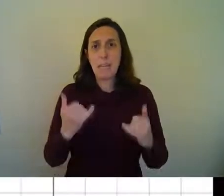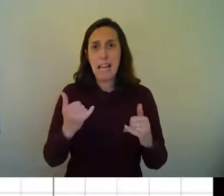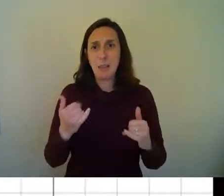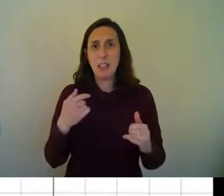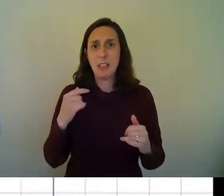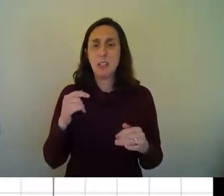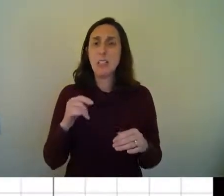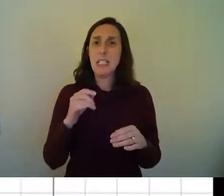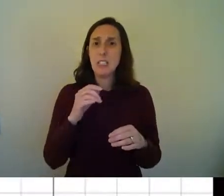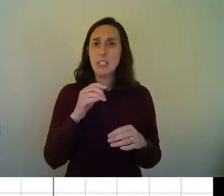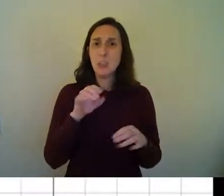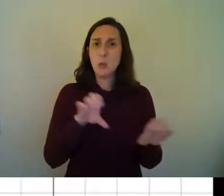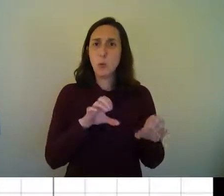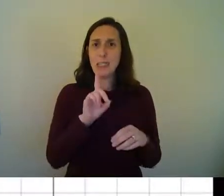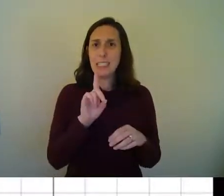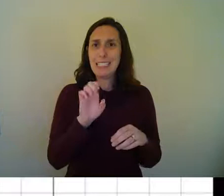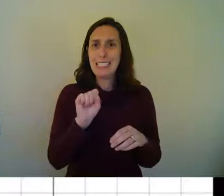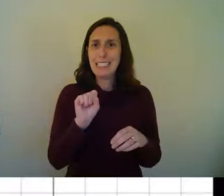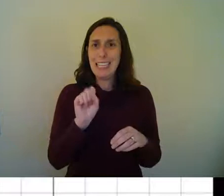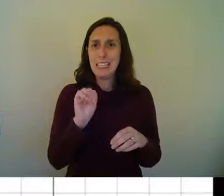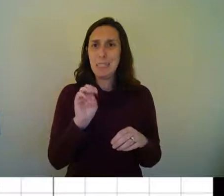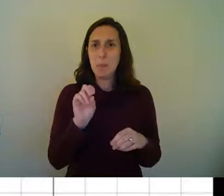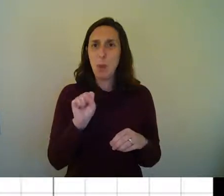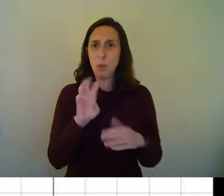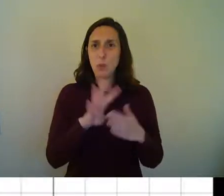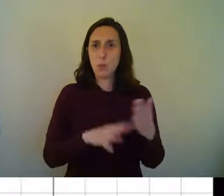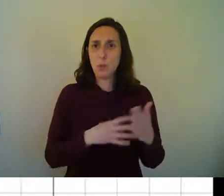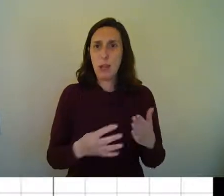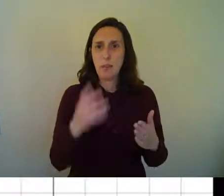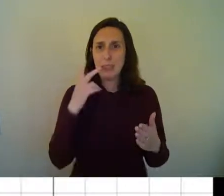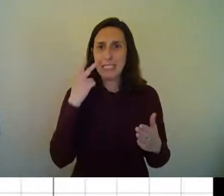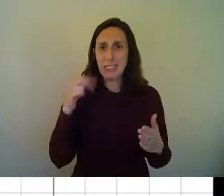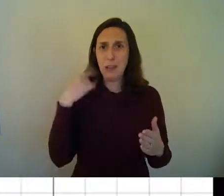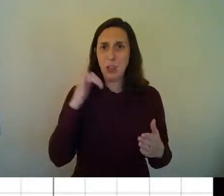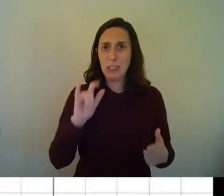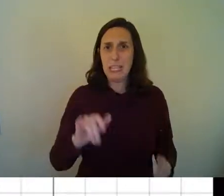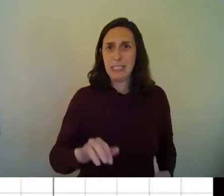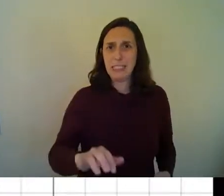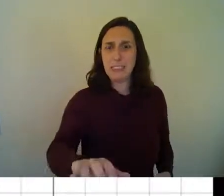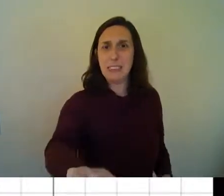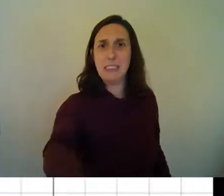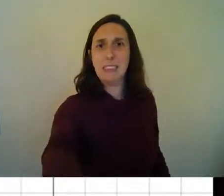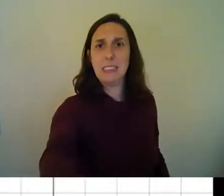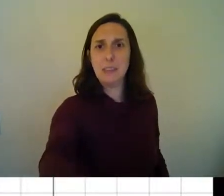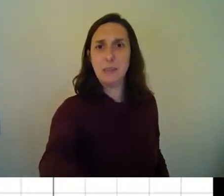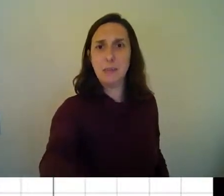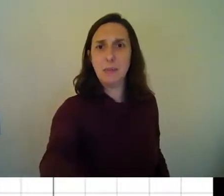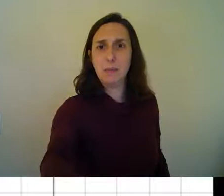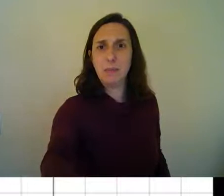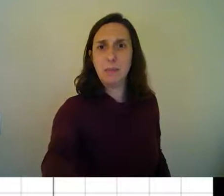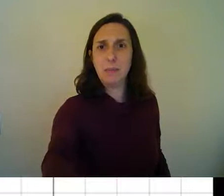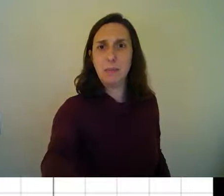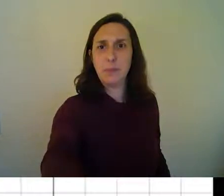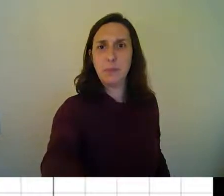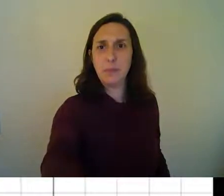And we're going to look at what this looks like. Now, I have to make a fraction out of this, so I type in my 2x